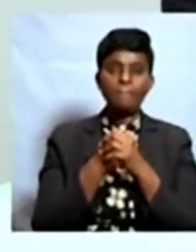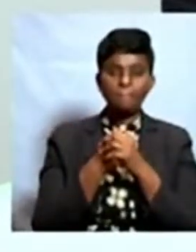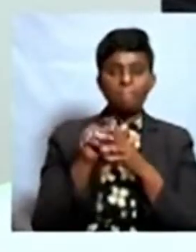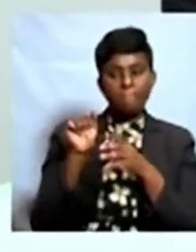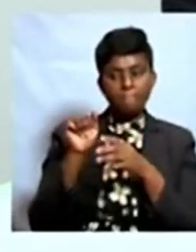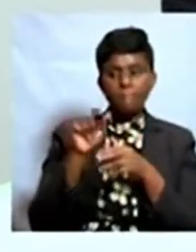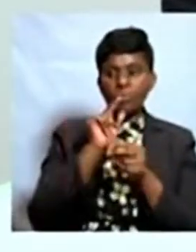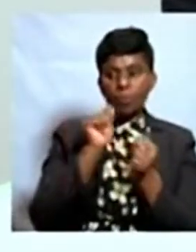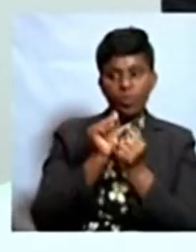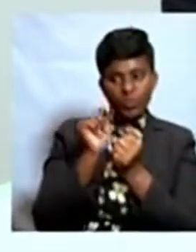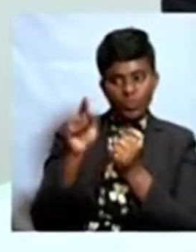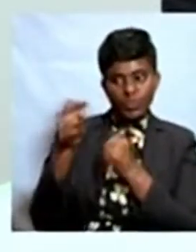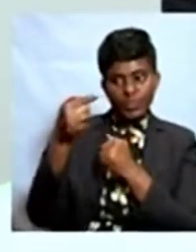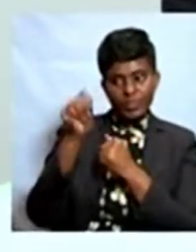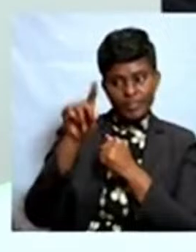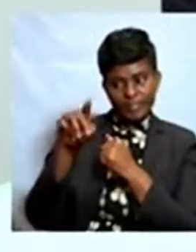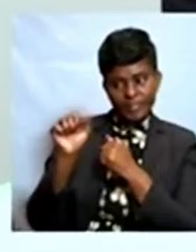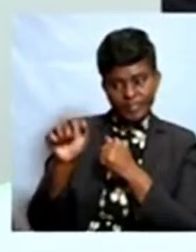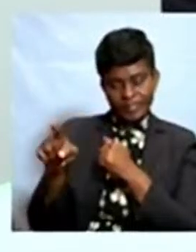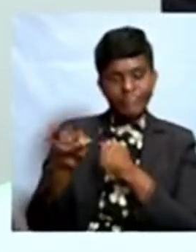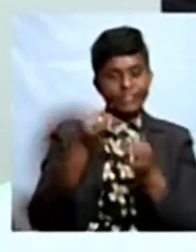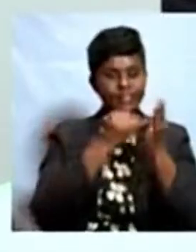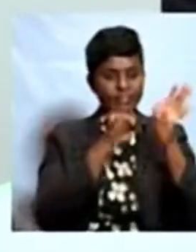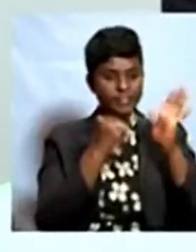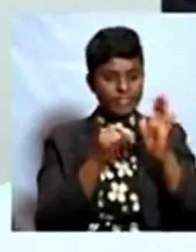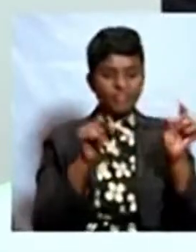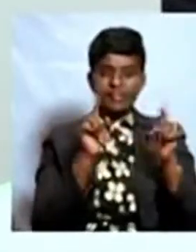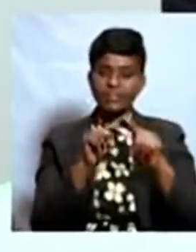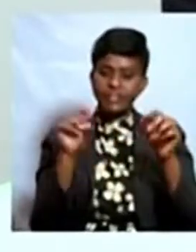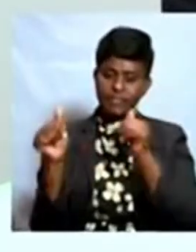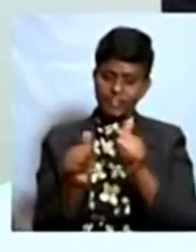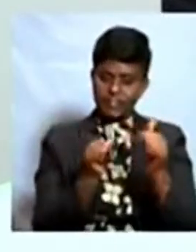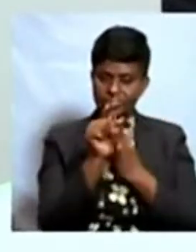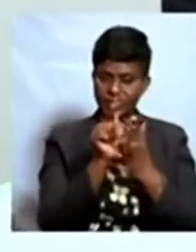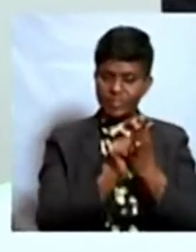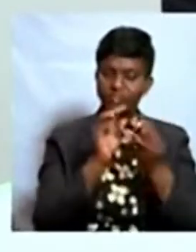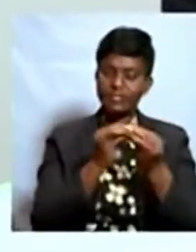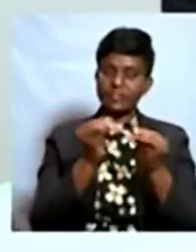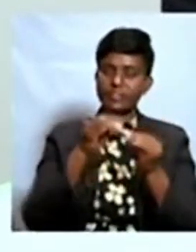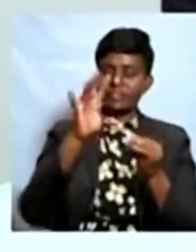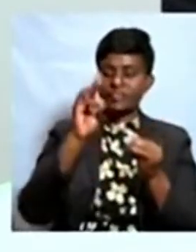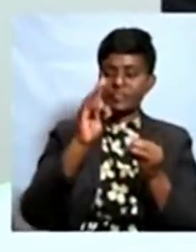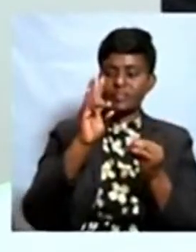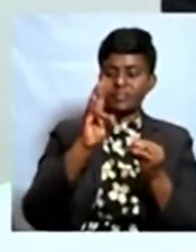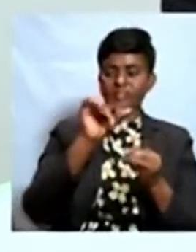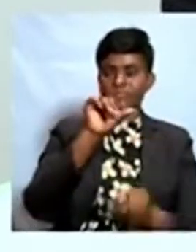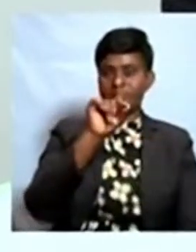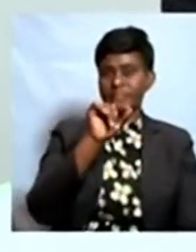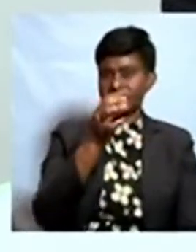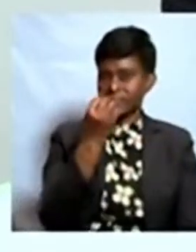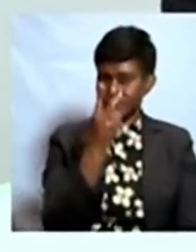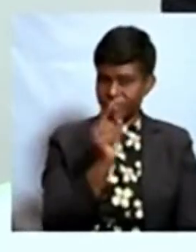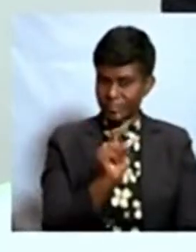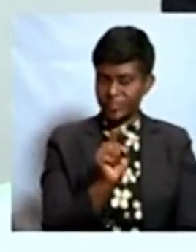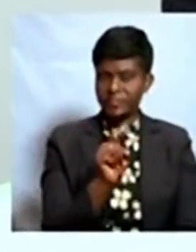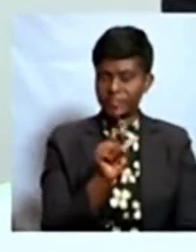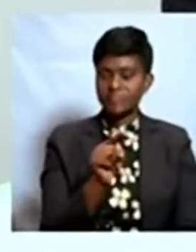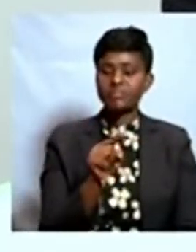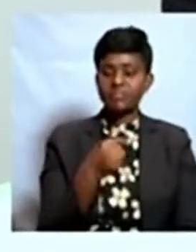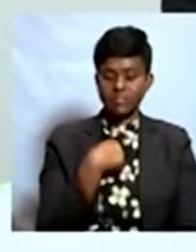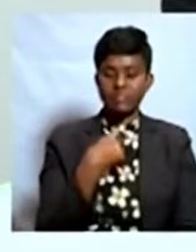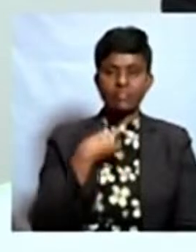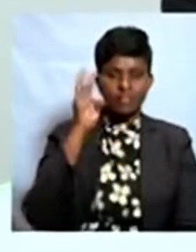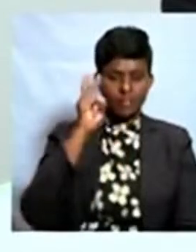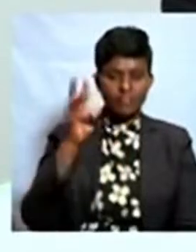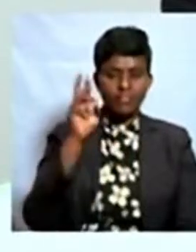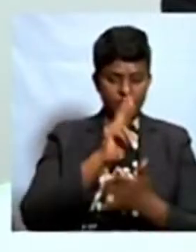In terms of the gaps identified in the Act number 7 of 2012, I'll